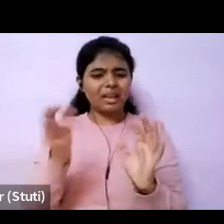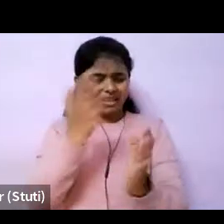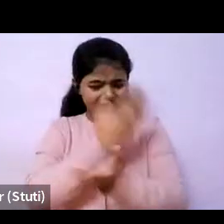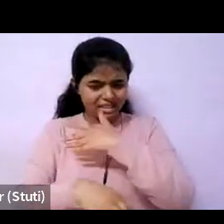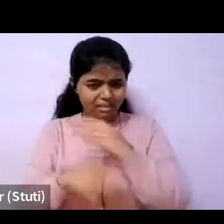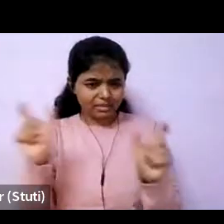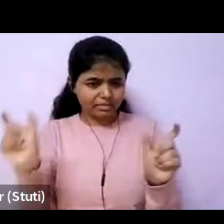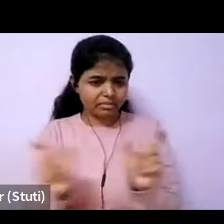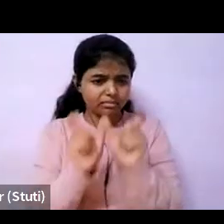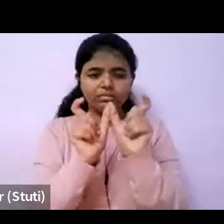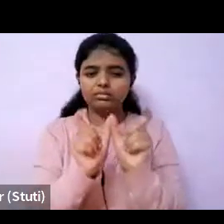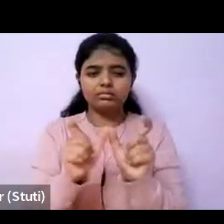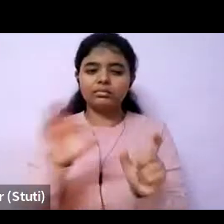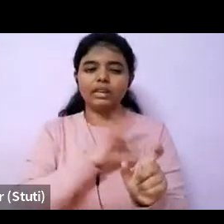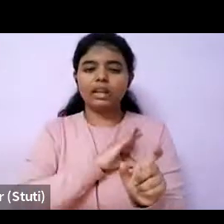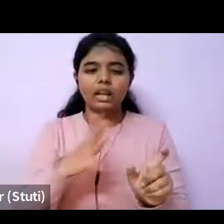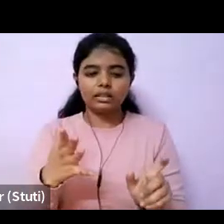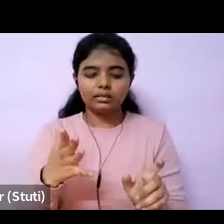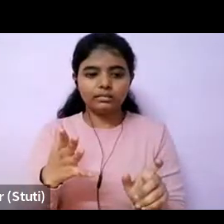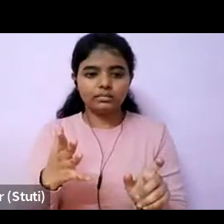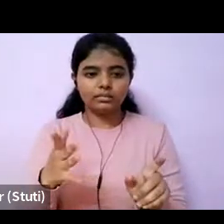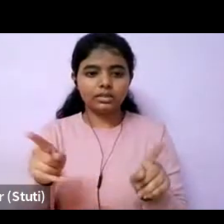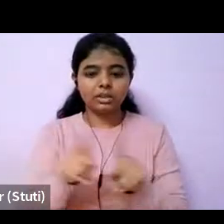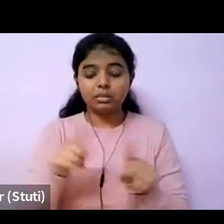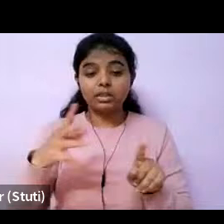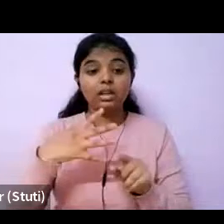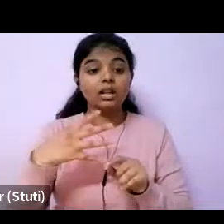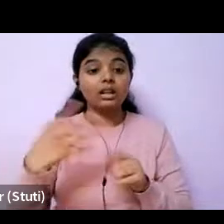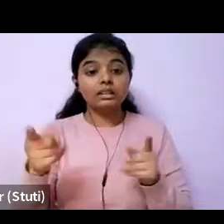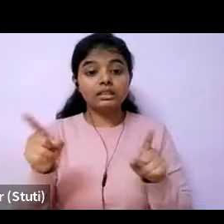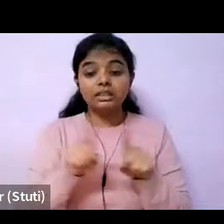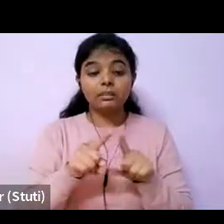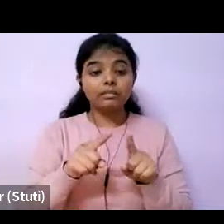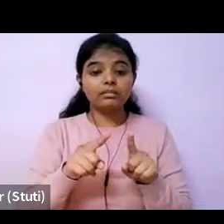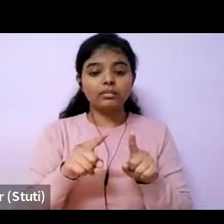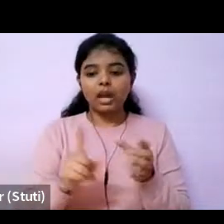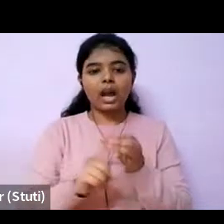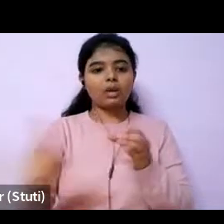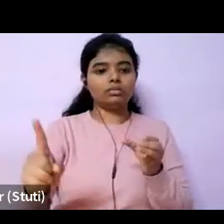placed in somewhere outside or not in the mainstream